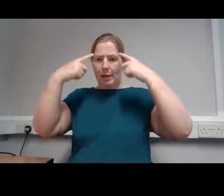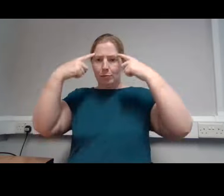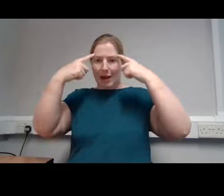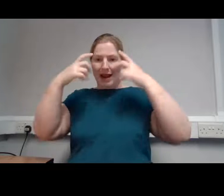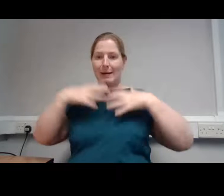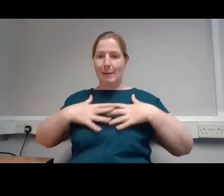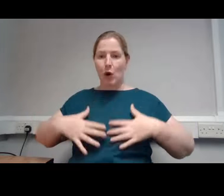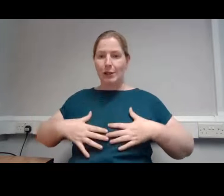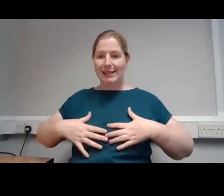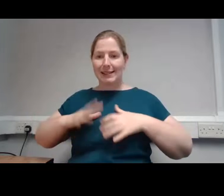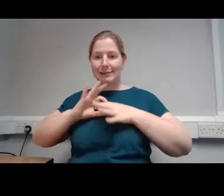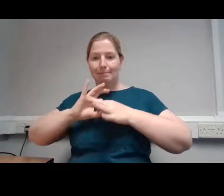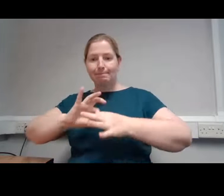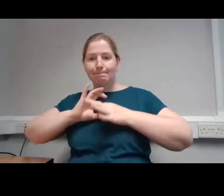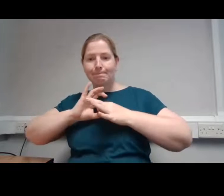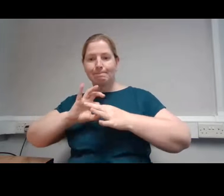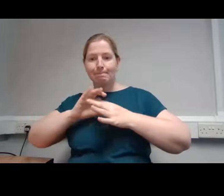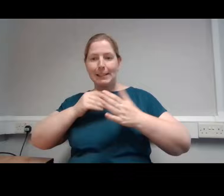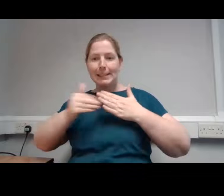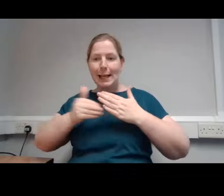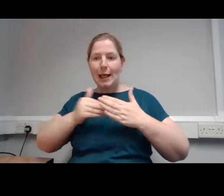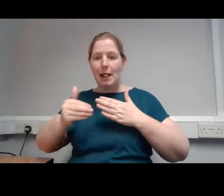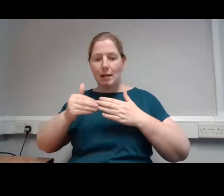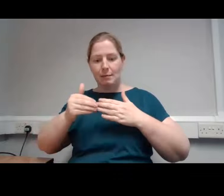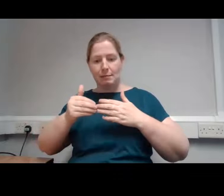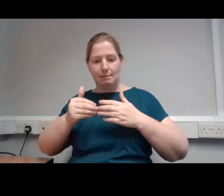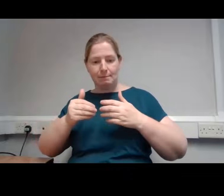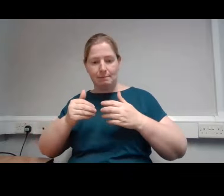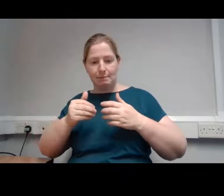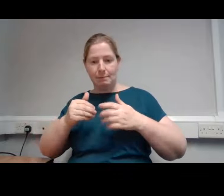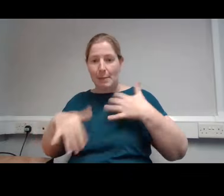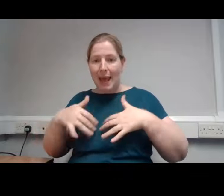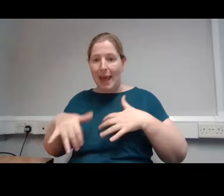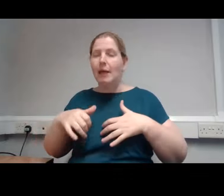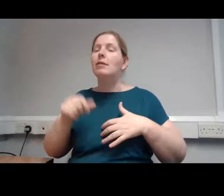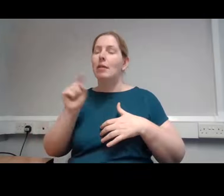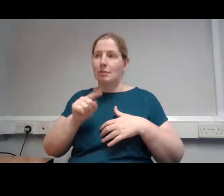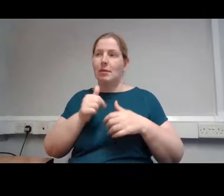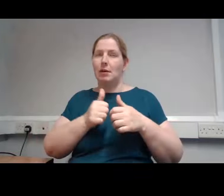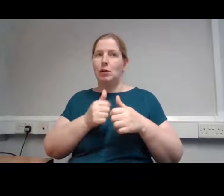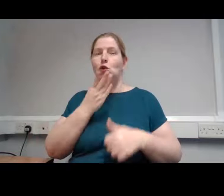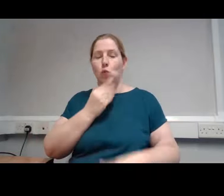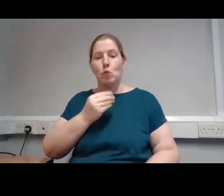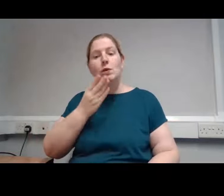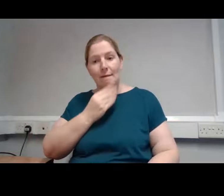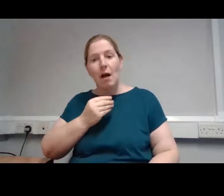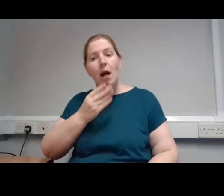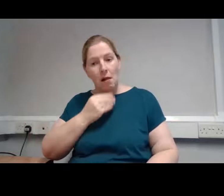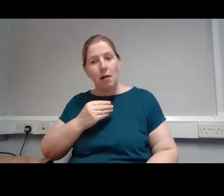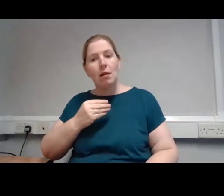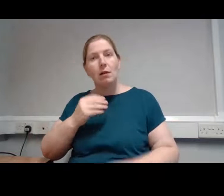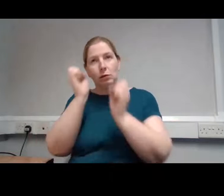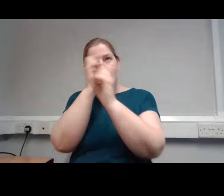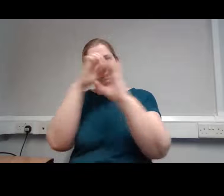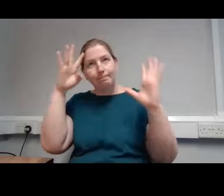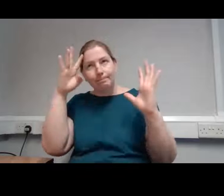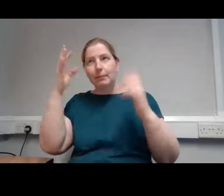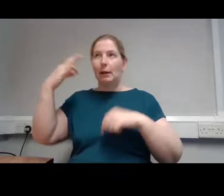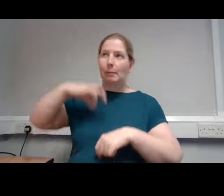body deal with pain can really help you understand the